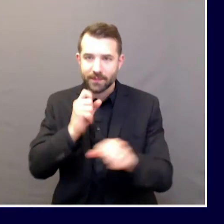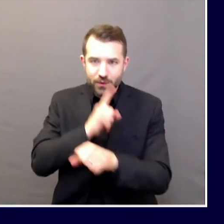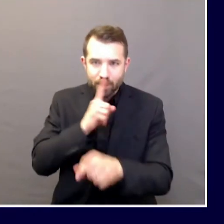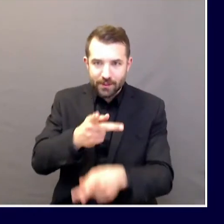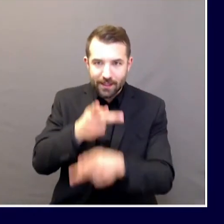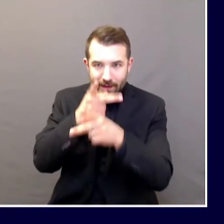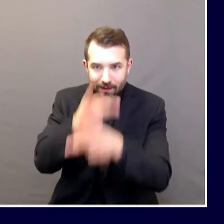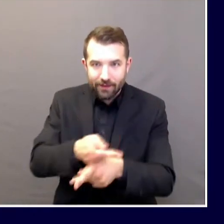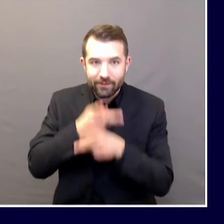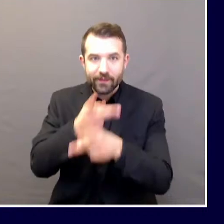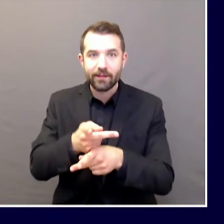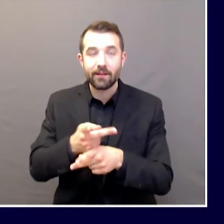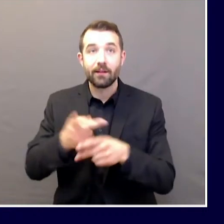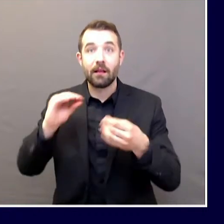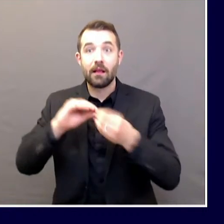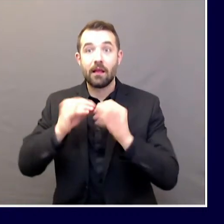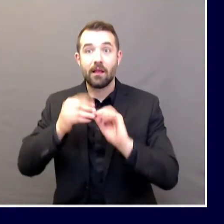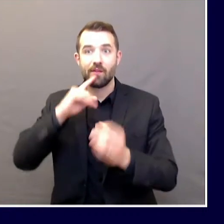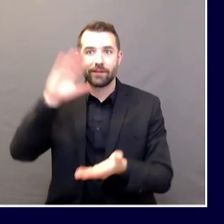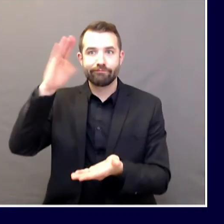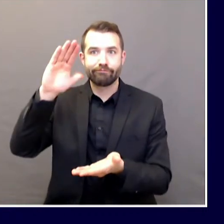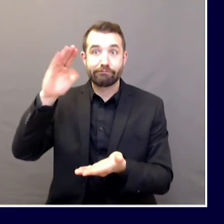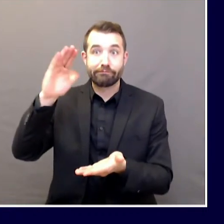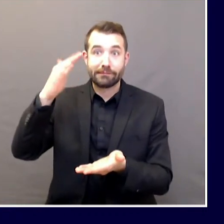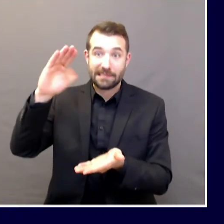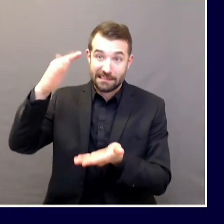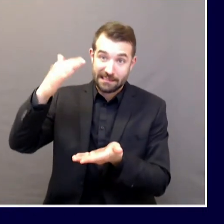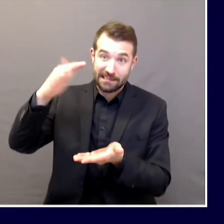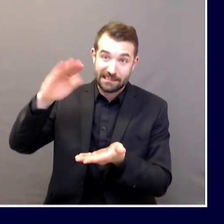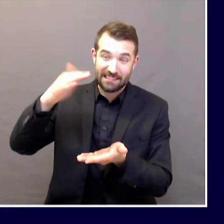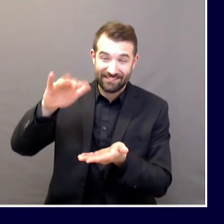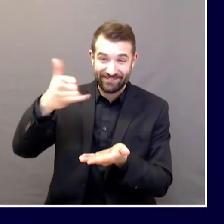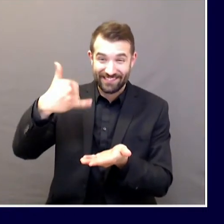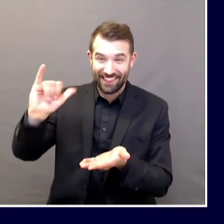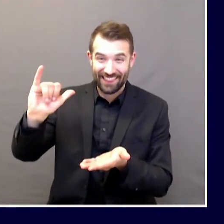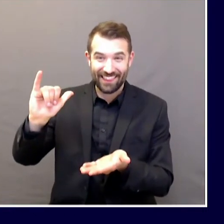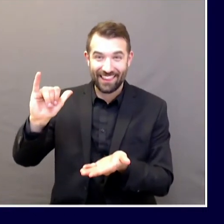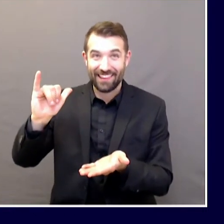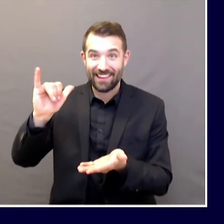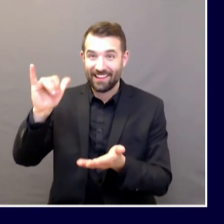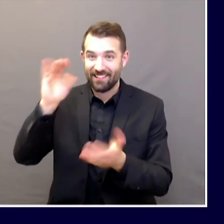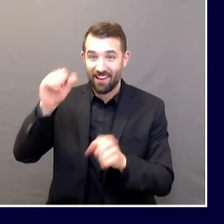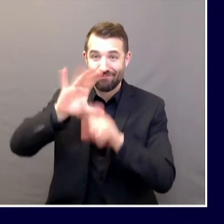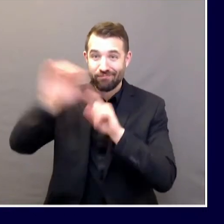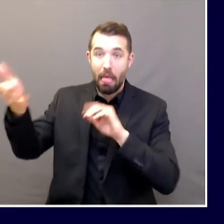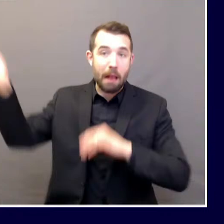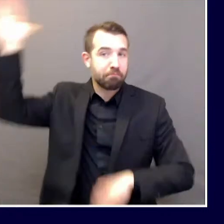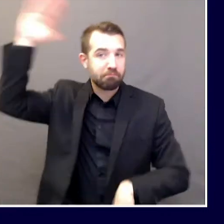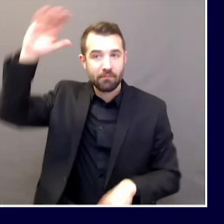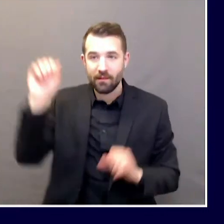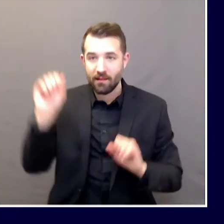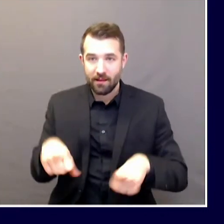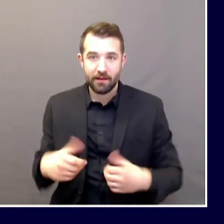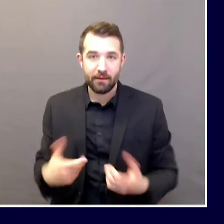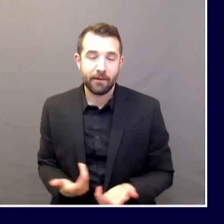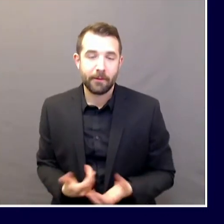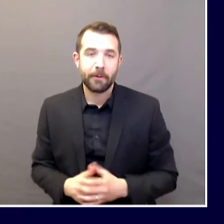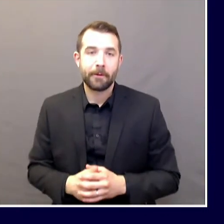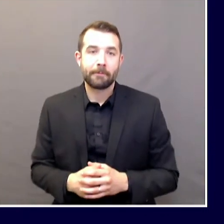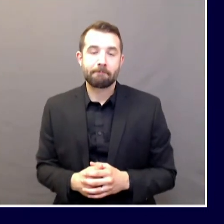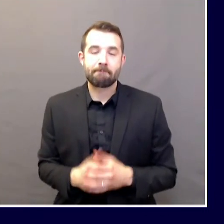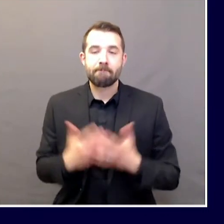an irreversible trend. They can come up just as easily or quickly as they've come down. So even if if you're